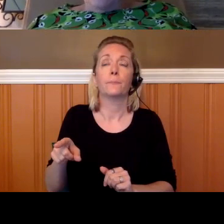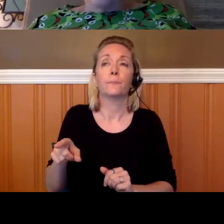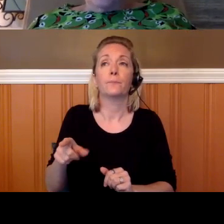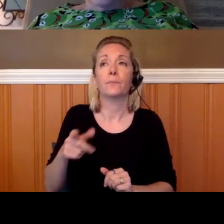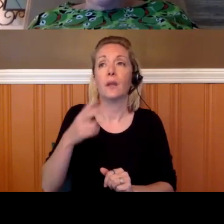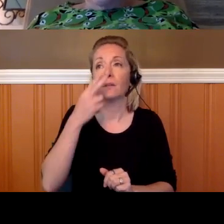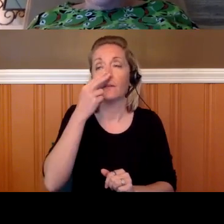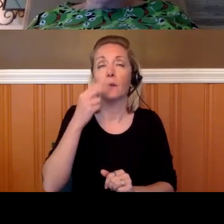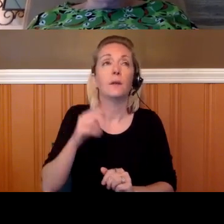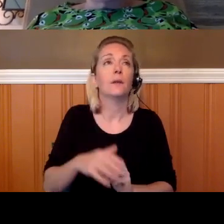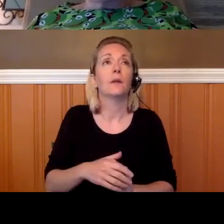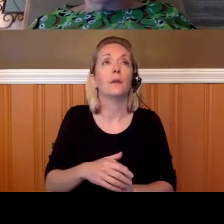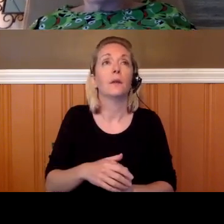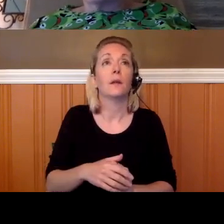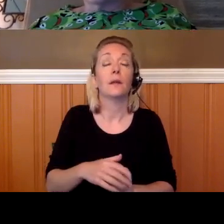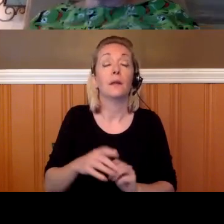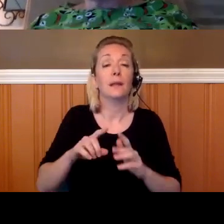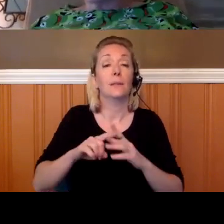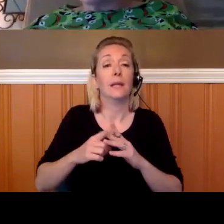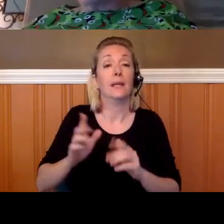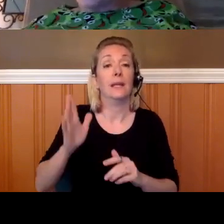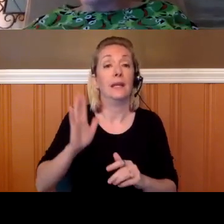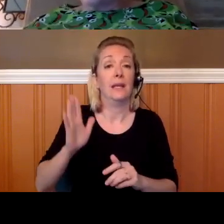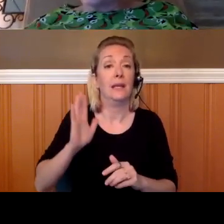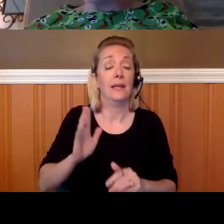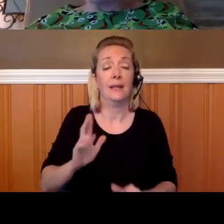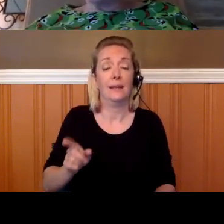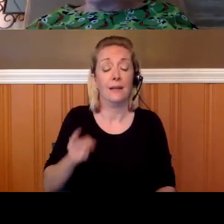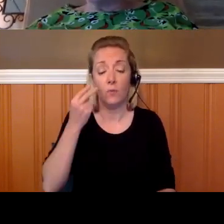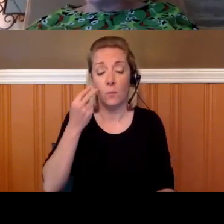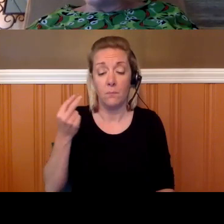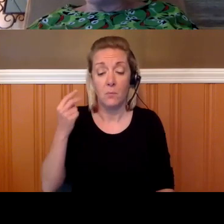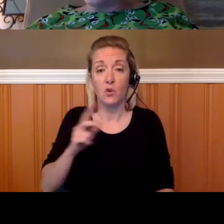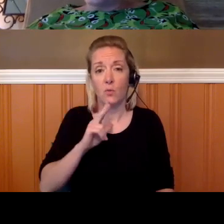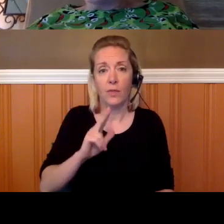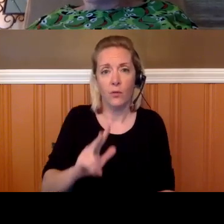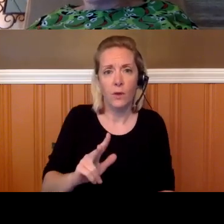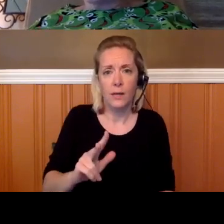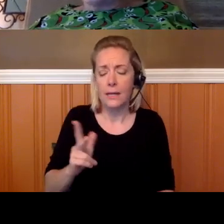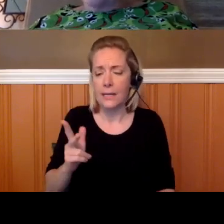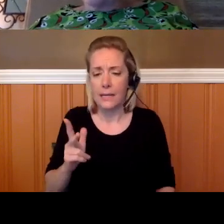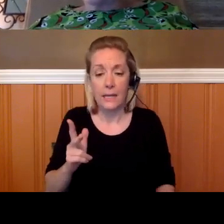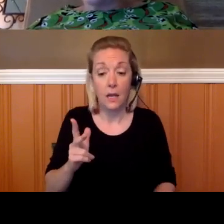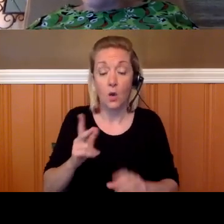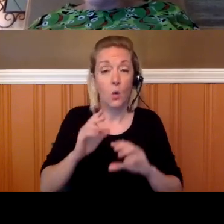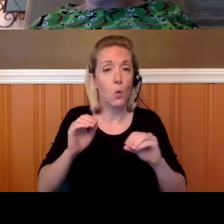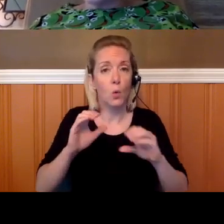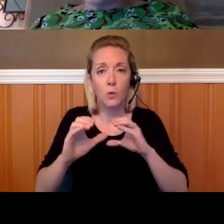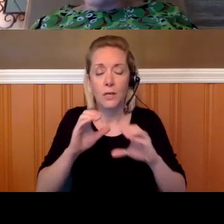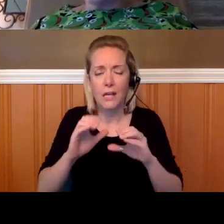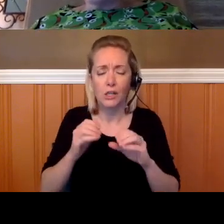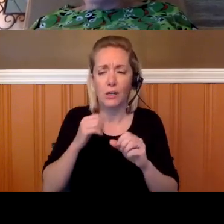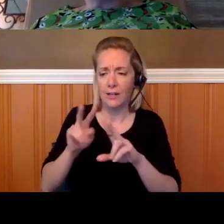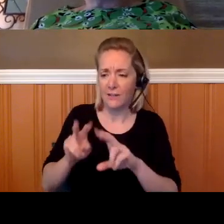with literally, she was banging her head, she's 3 years old, then you have to figure out what she wants. And I